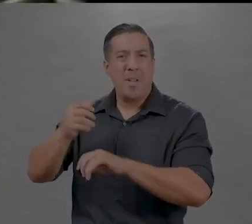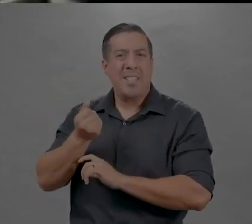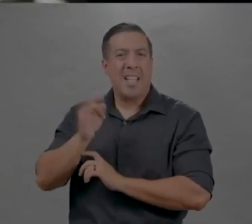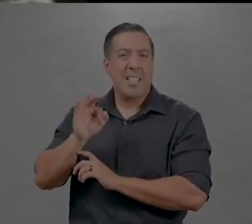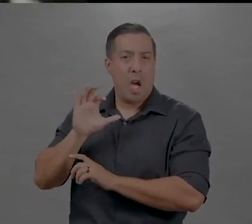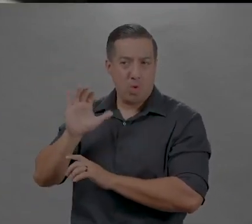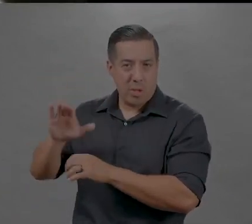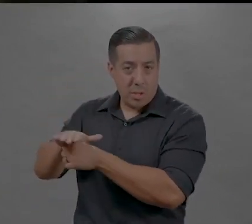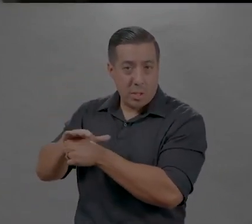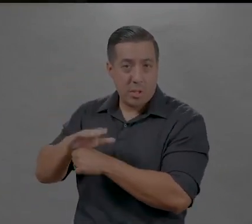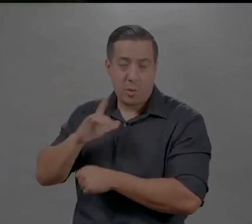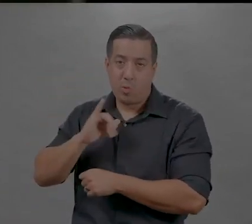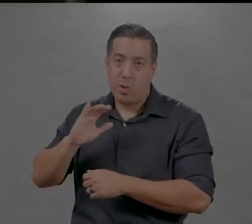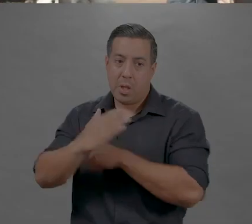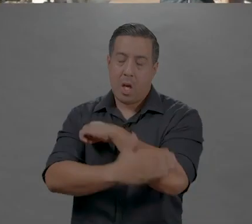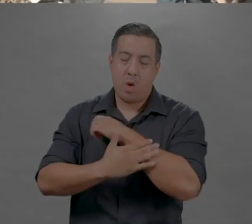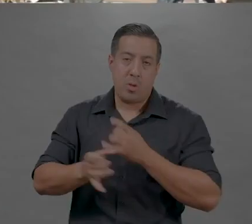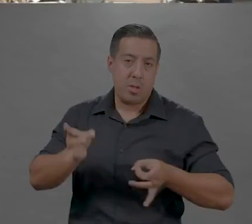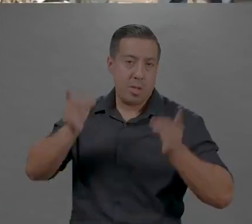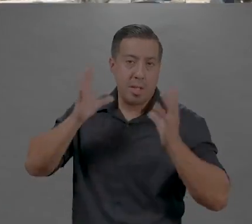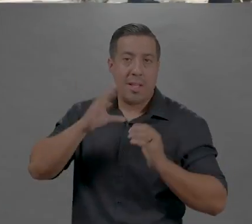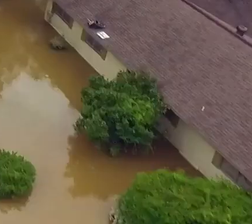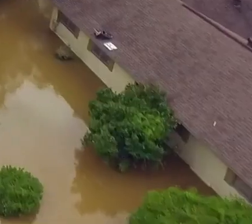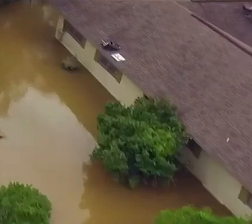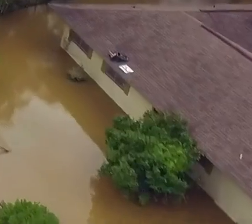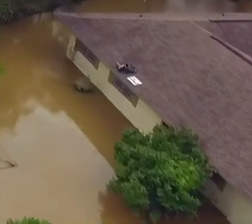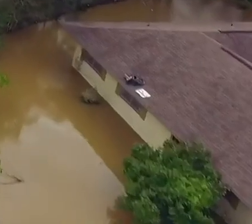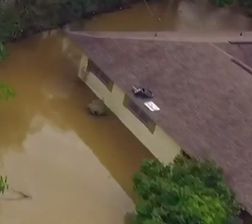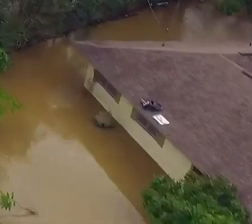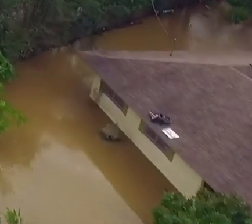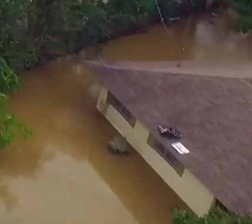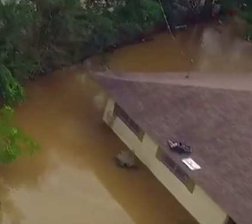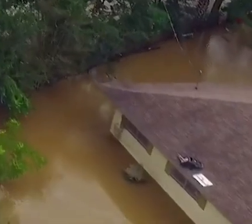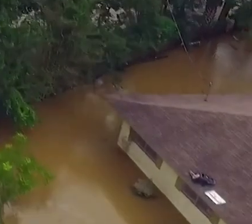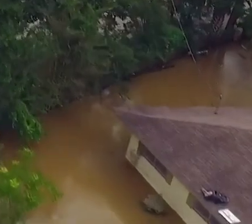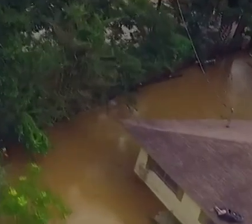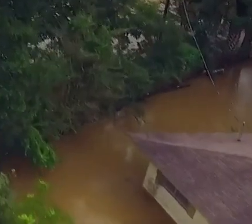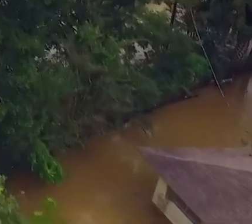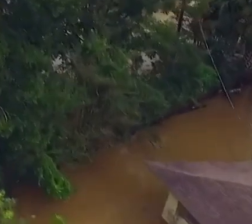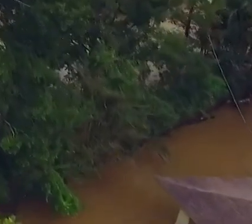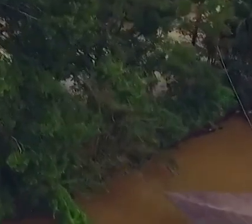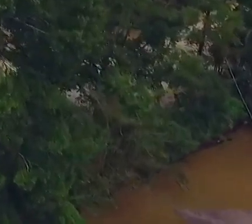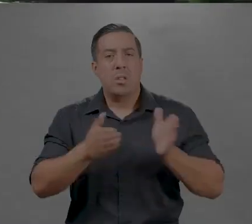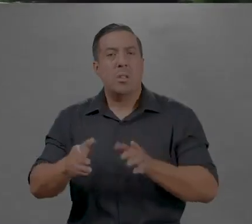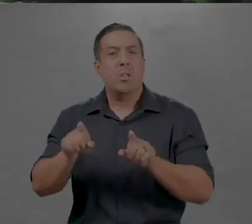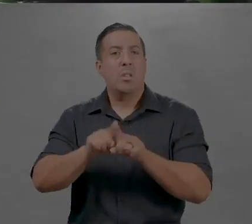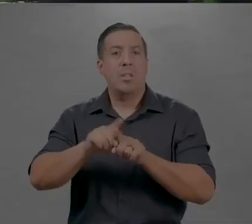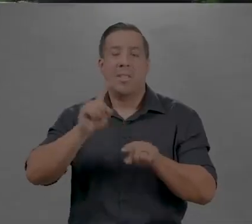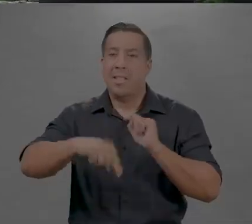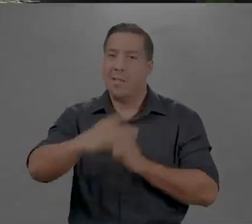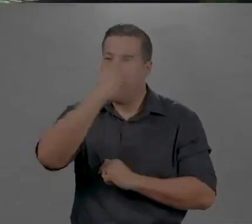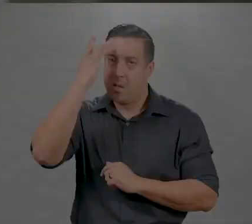storm back in 1900, our country's deadliest, and Ike, one of our costliest. Then, of course, came